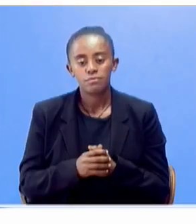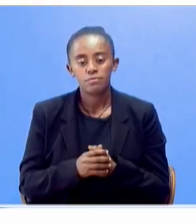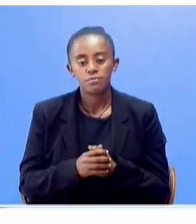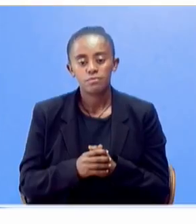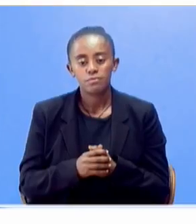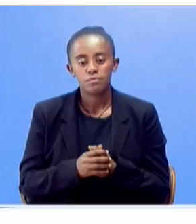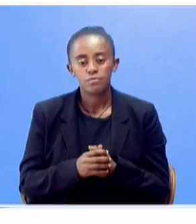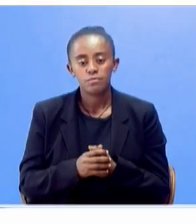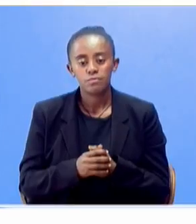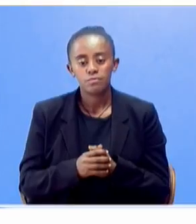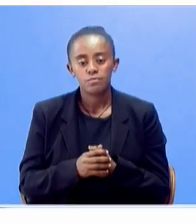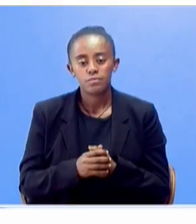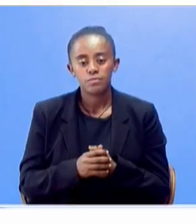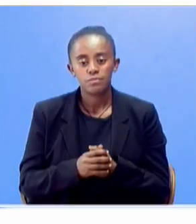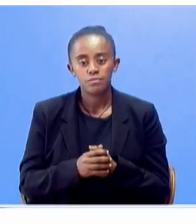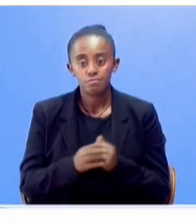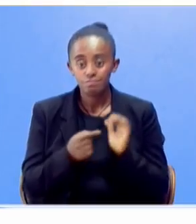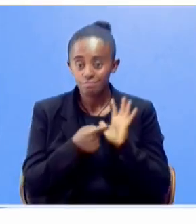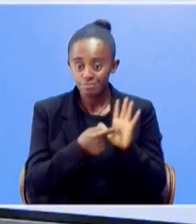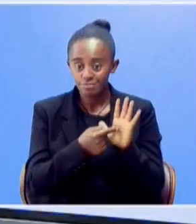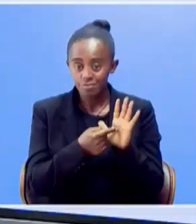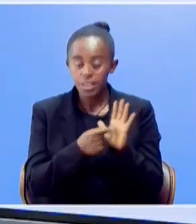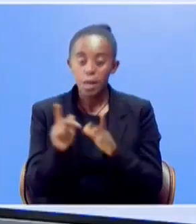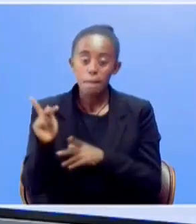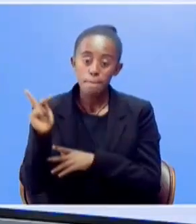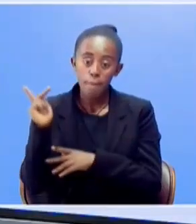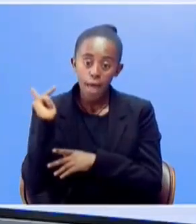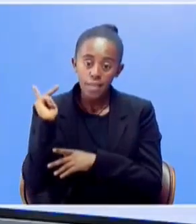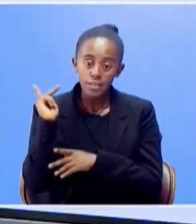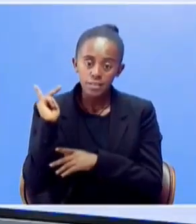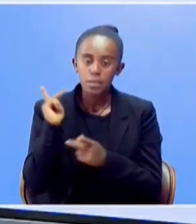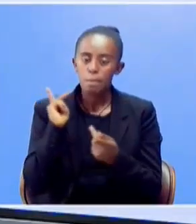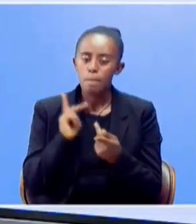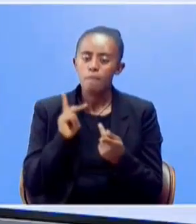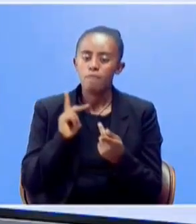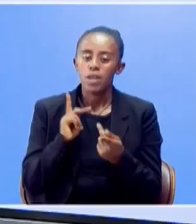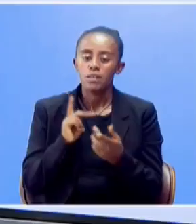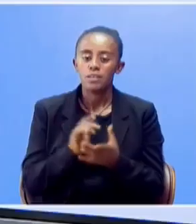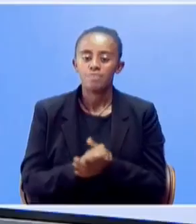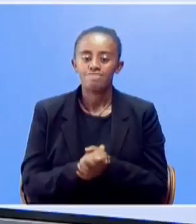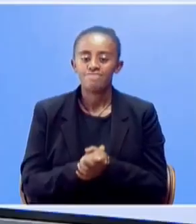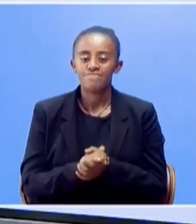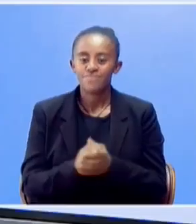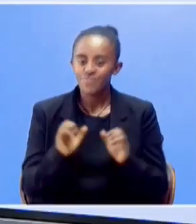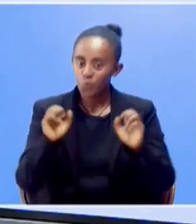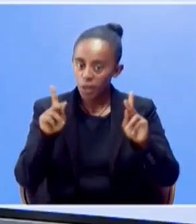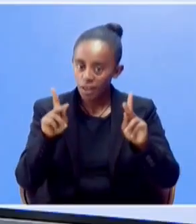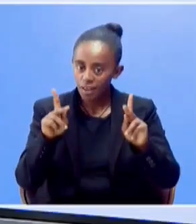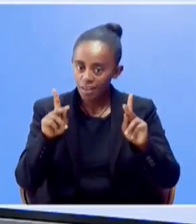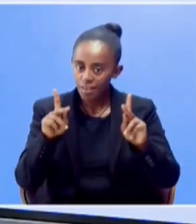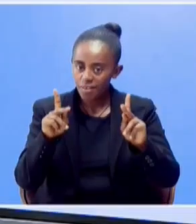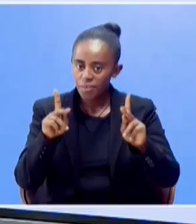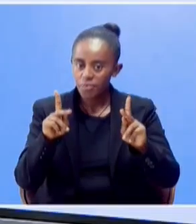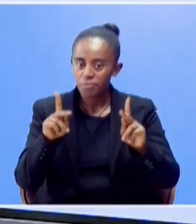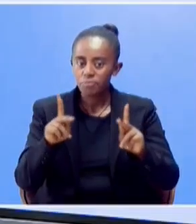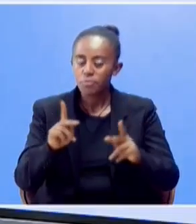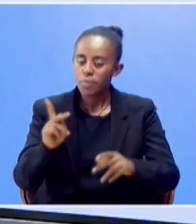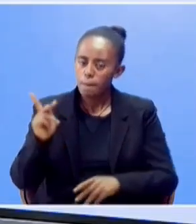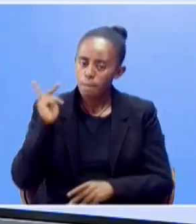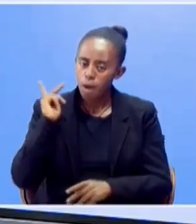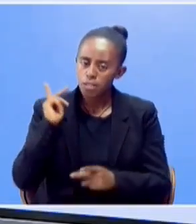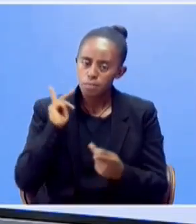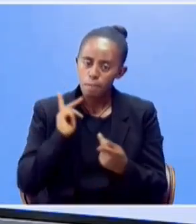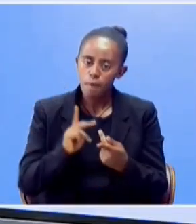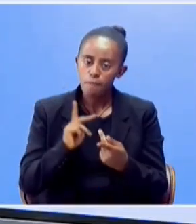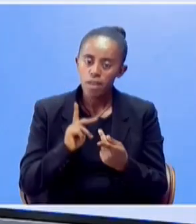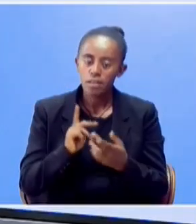So this is what? Past perfect. Okay? Past